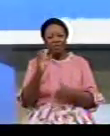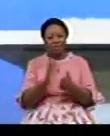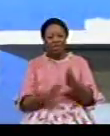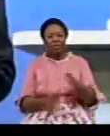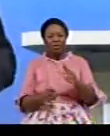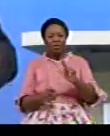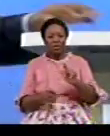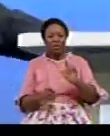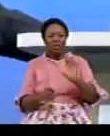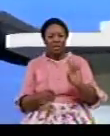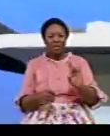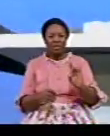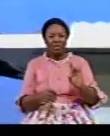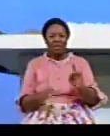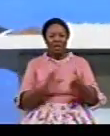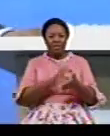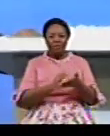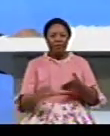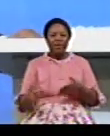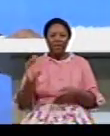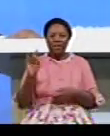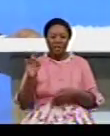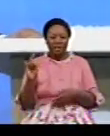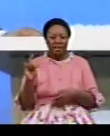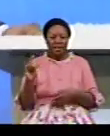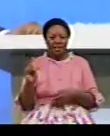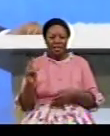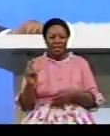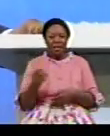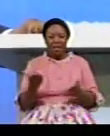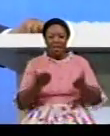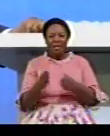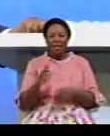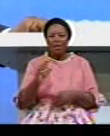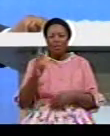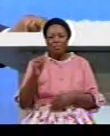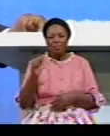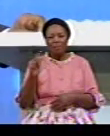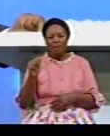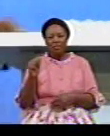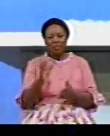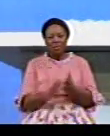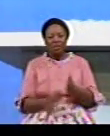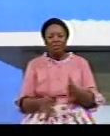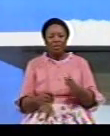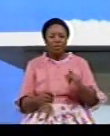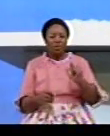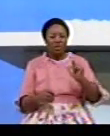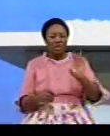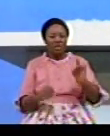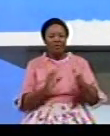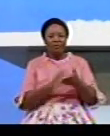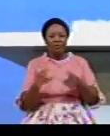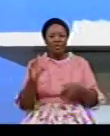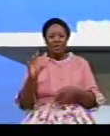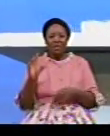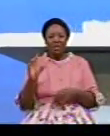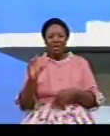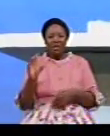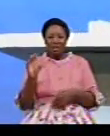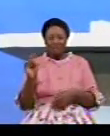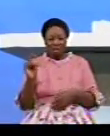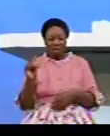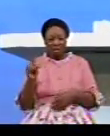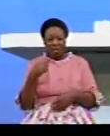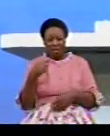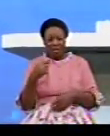the voice of the Savior is rebelling against the Savior. Anybody anybody who refuses the